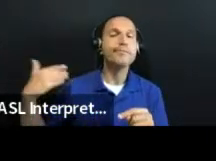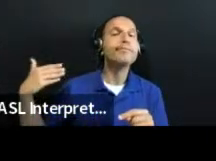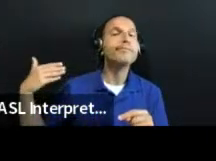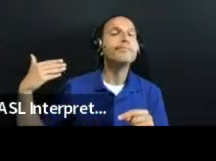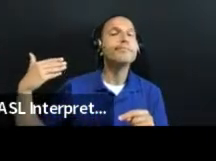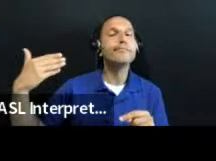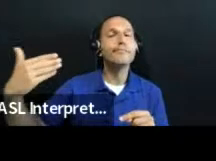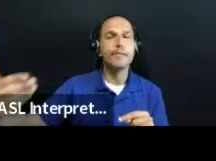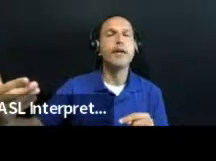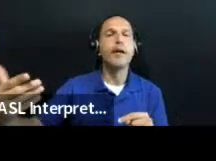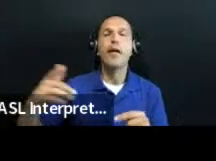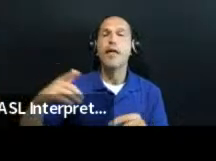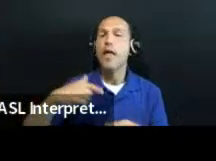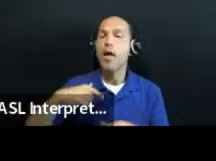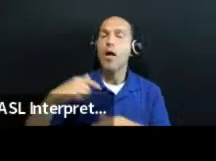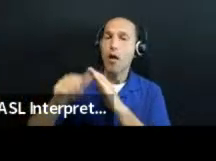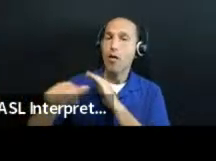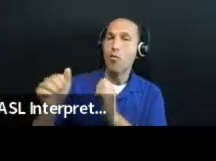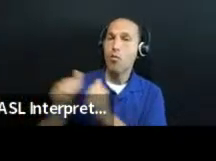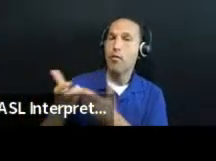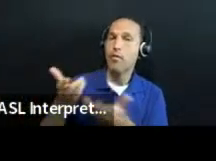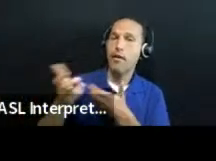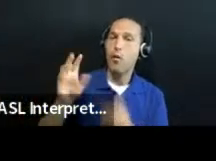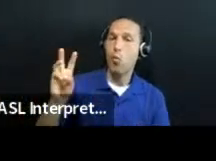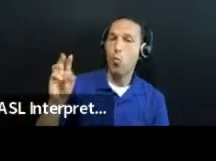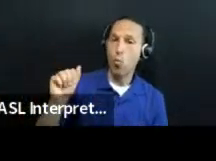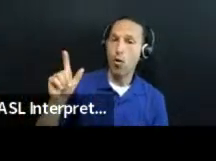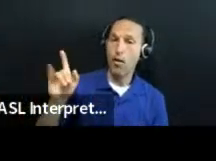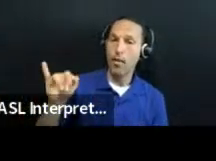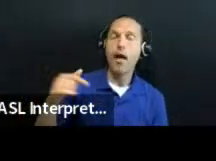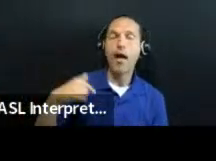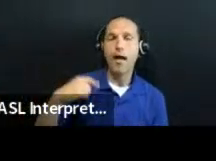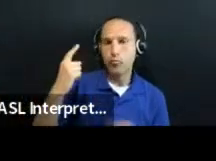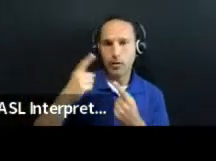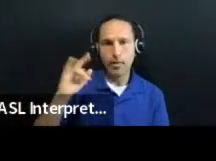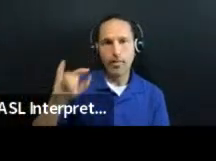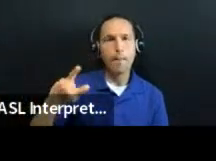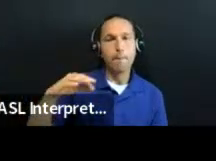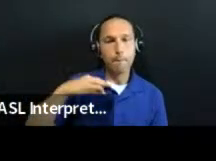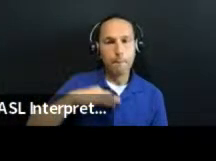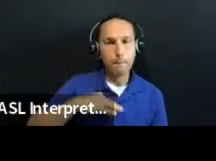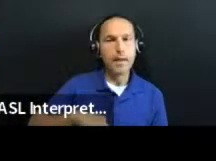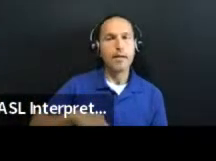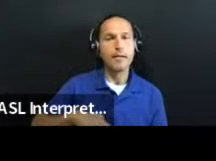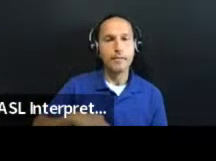when I started working with Wale, I began to realize not just the benefit to